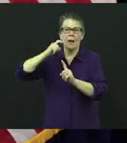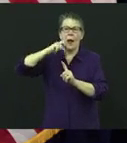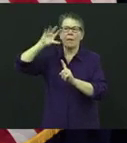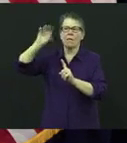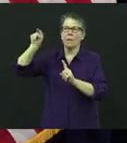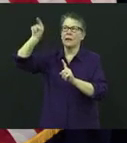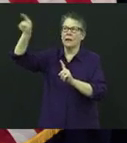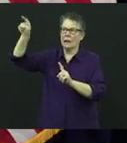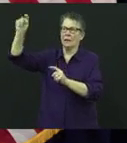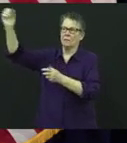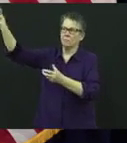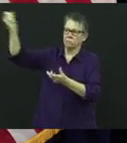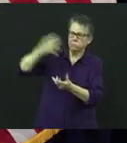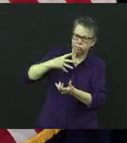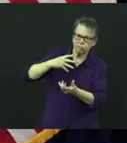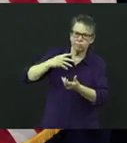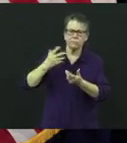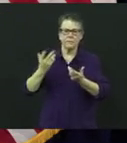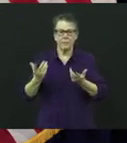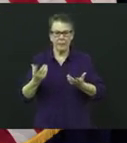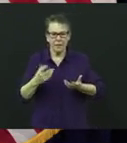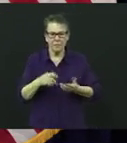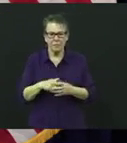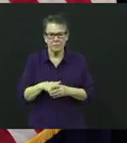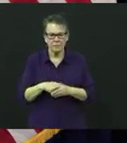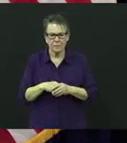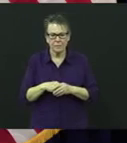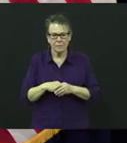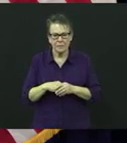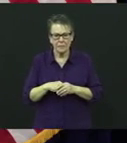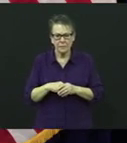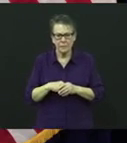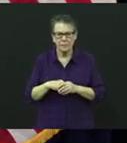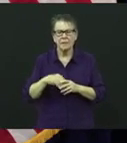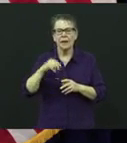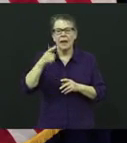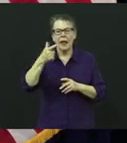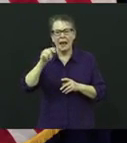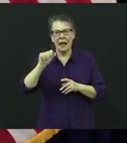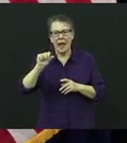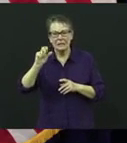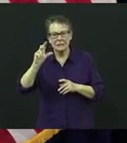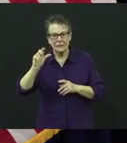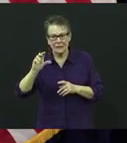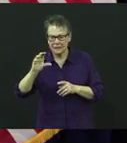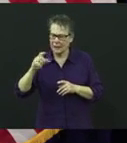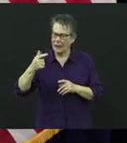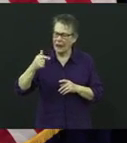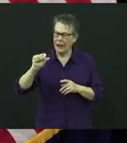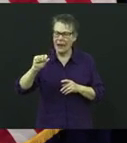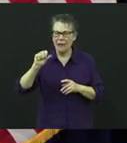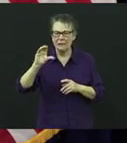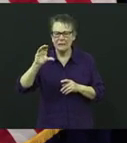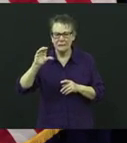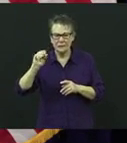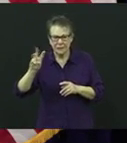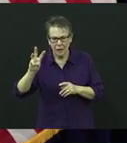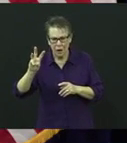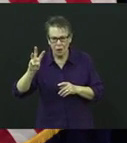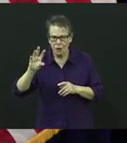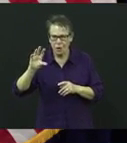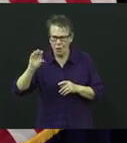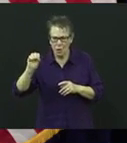mentioned Prudential yesterday or the day before, Pat. I think that donation has not only come our way, but the gear has been